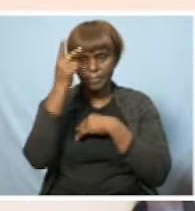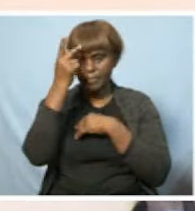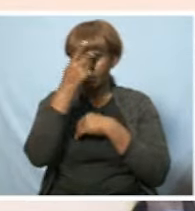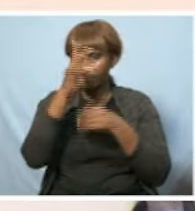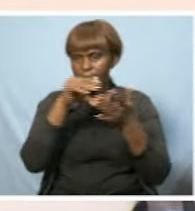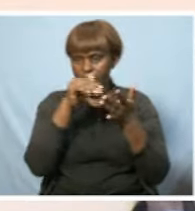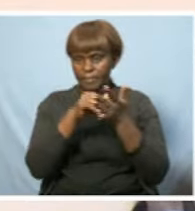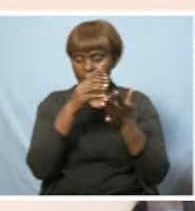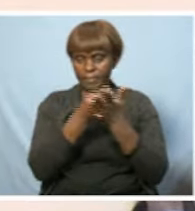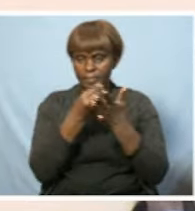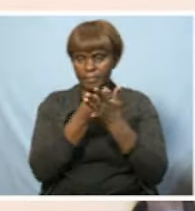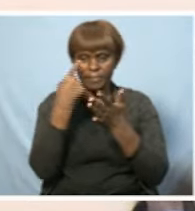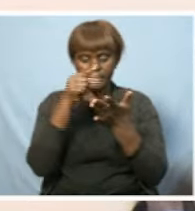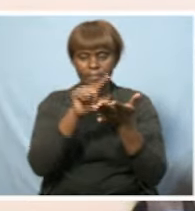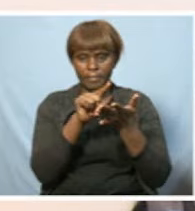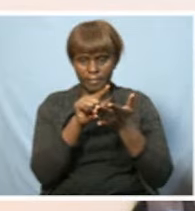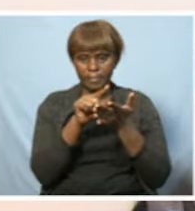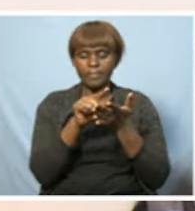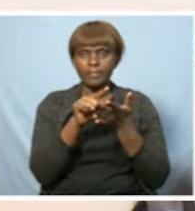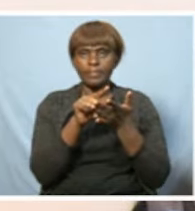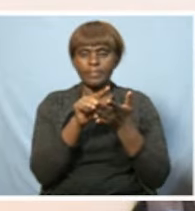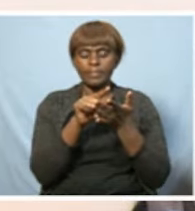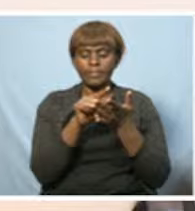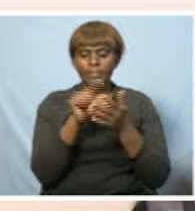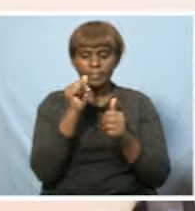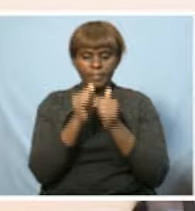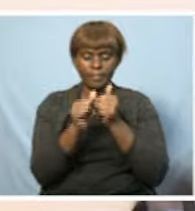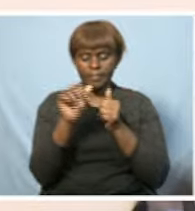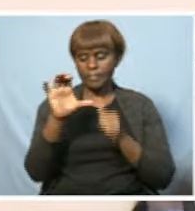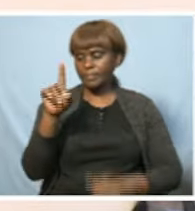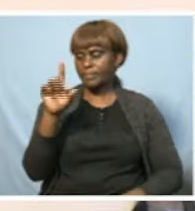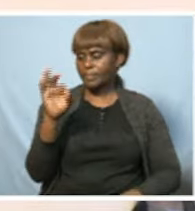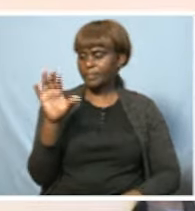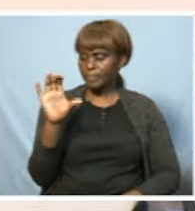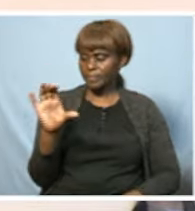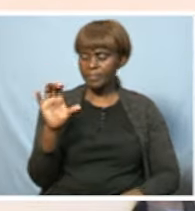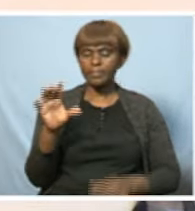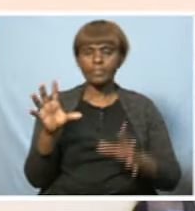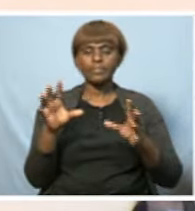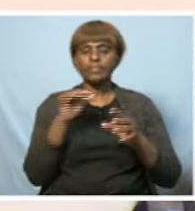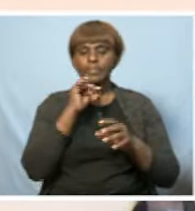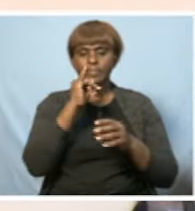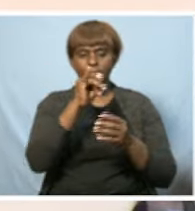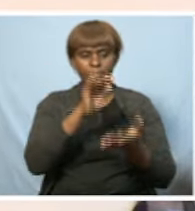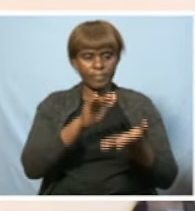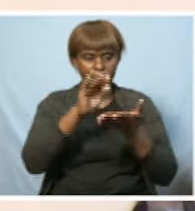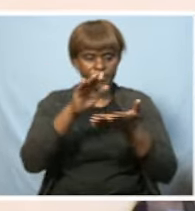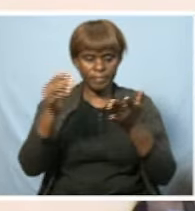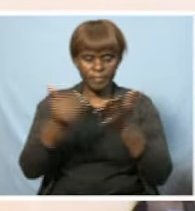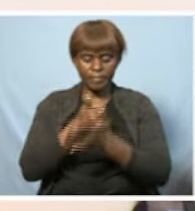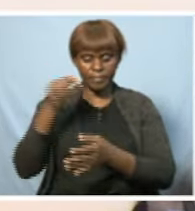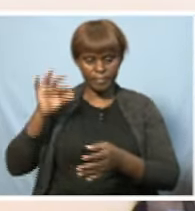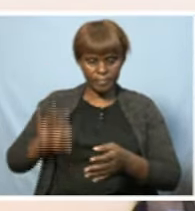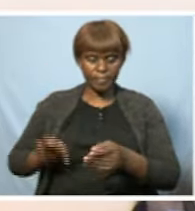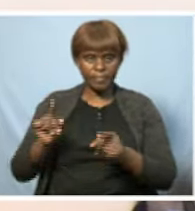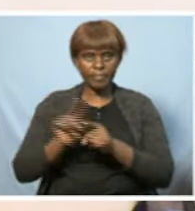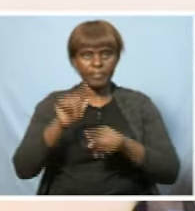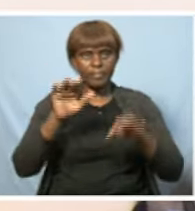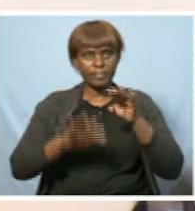monies from loan recoveries, which the CDFC had not yet allocated to new beneficiaries, and the balance